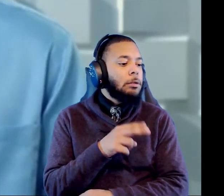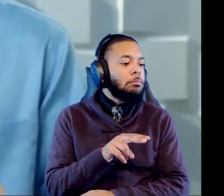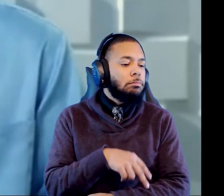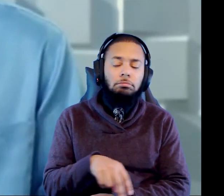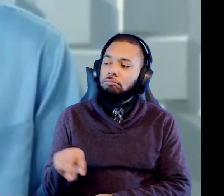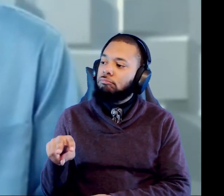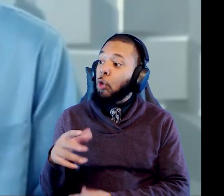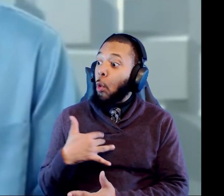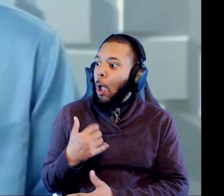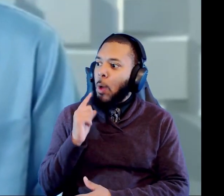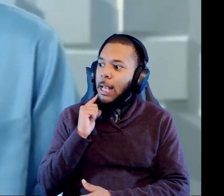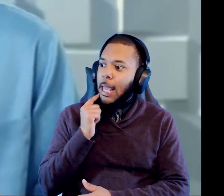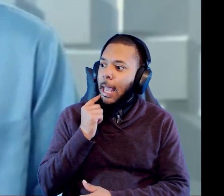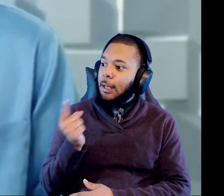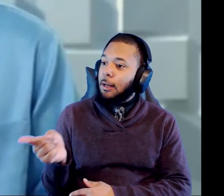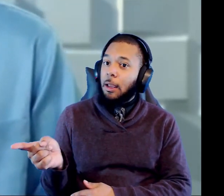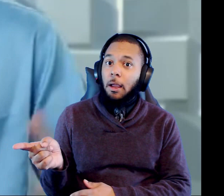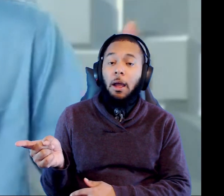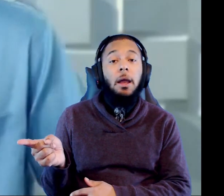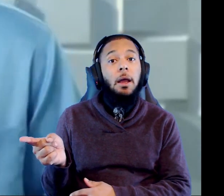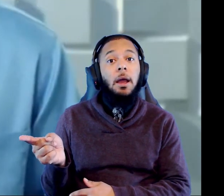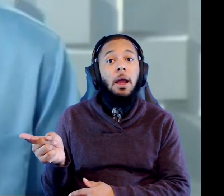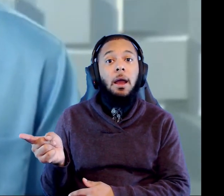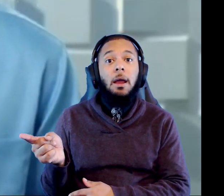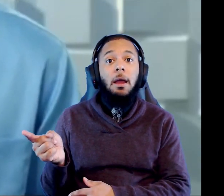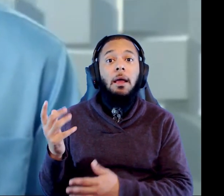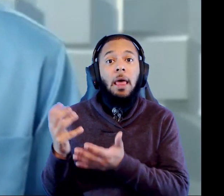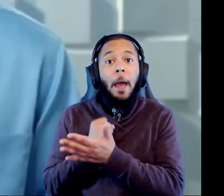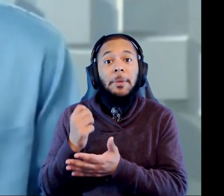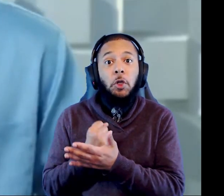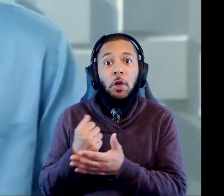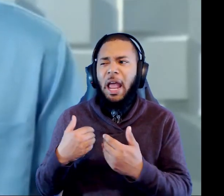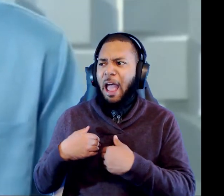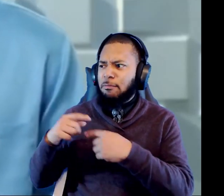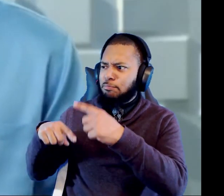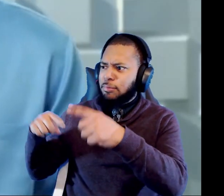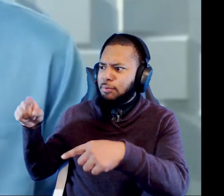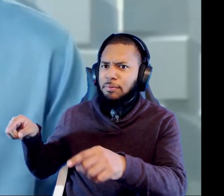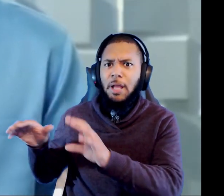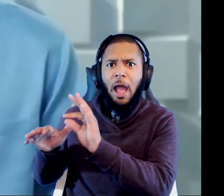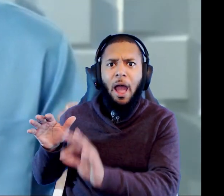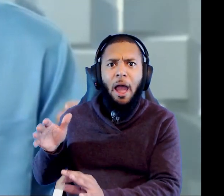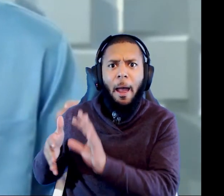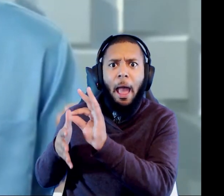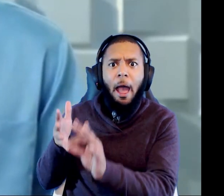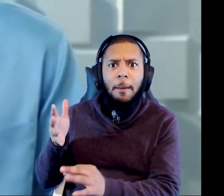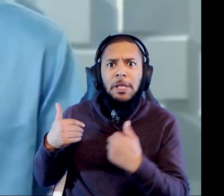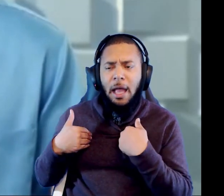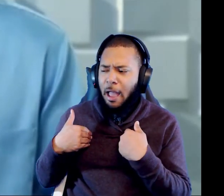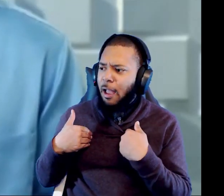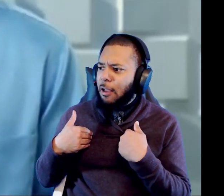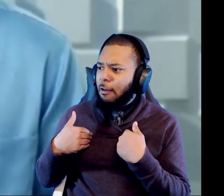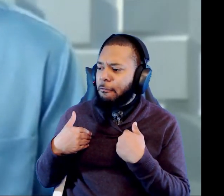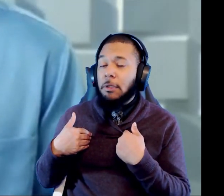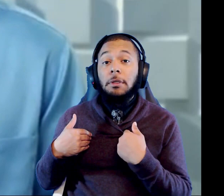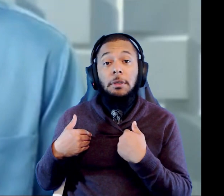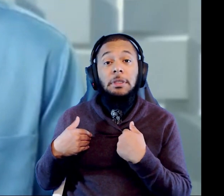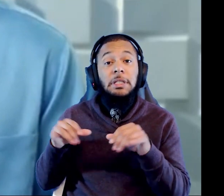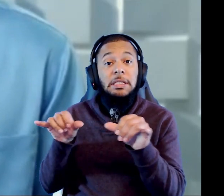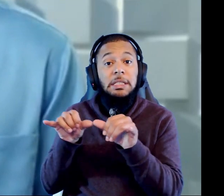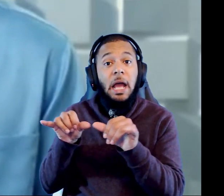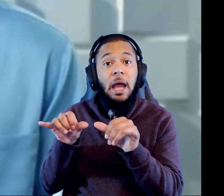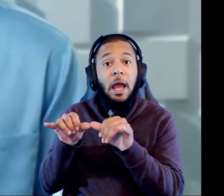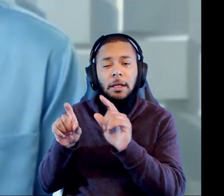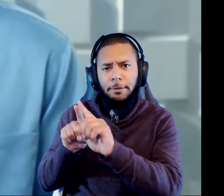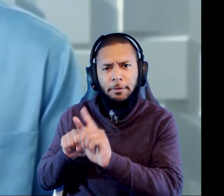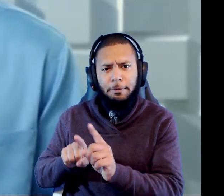well, the opportunity cost might be there that I have lots of candy bars to choose from. Which one do I want? Well, there are also different sizes at